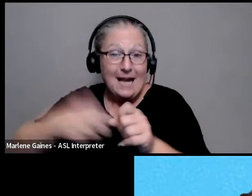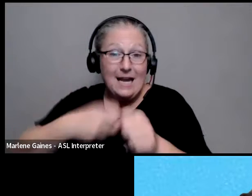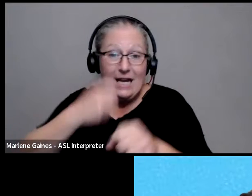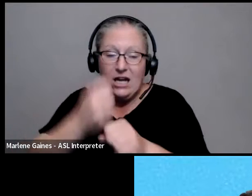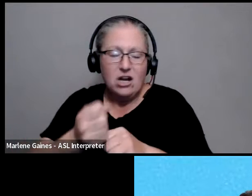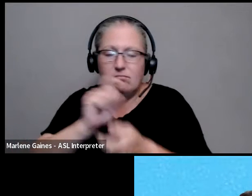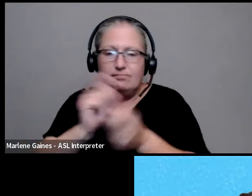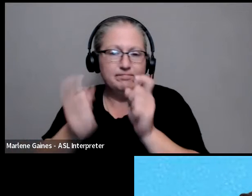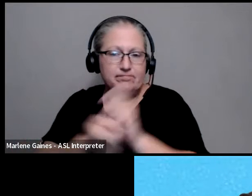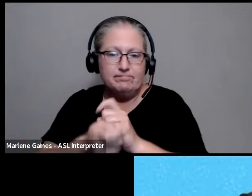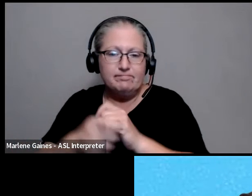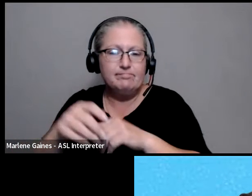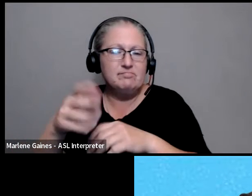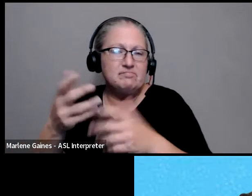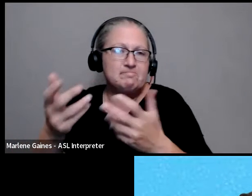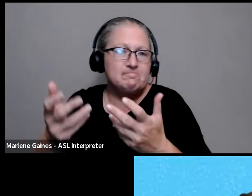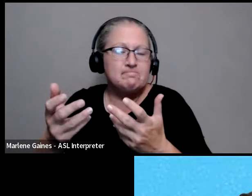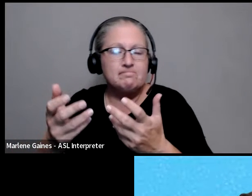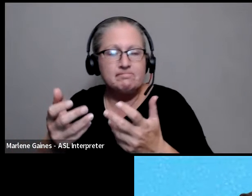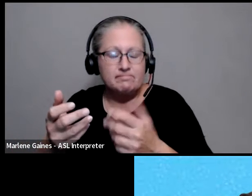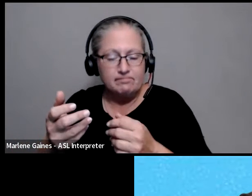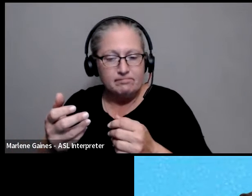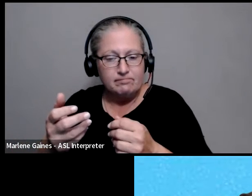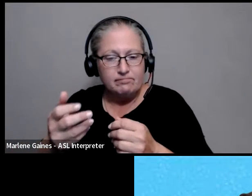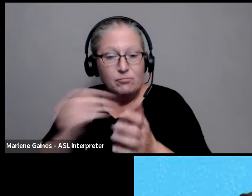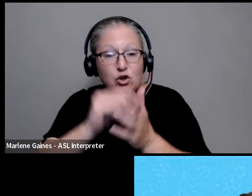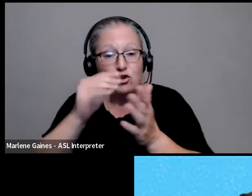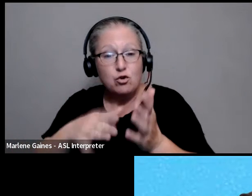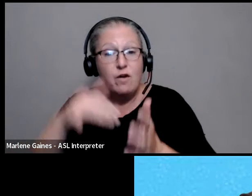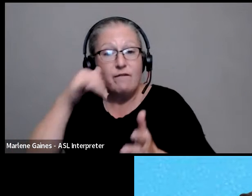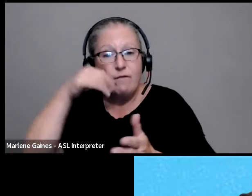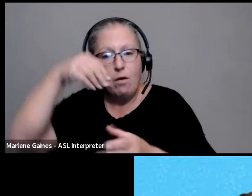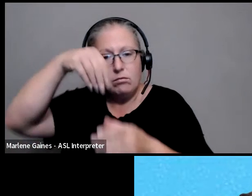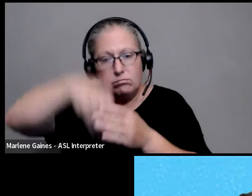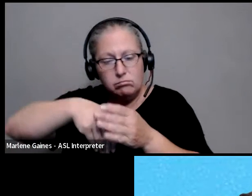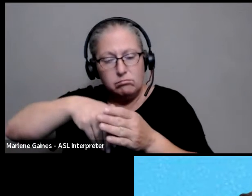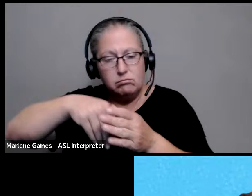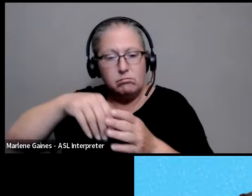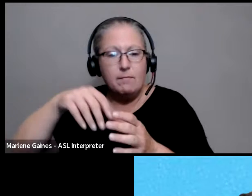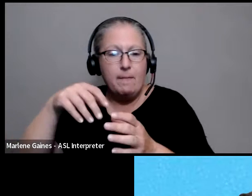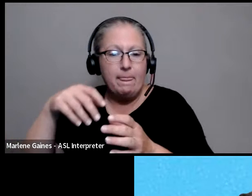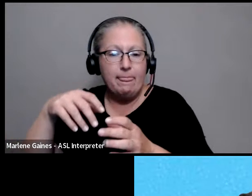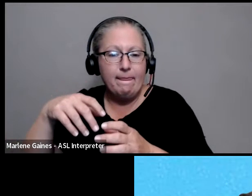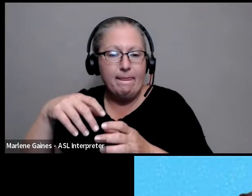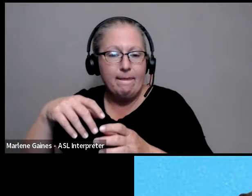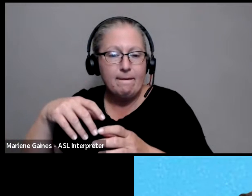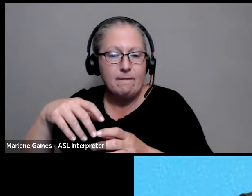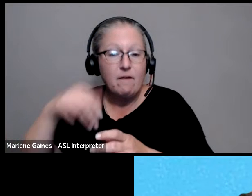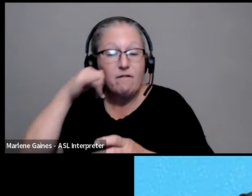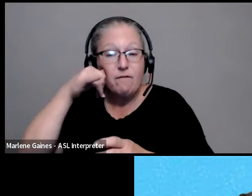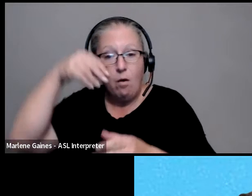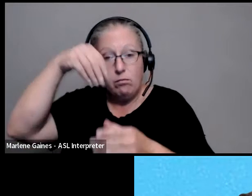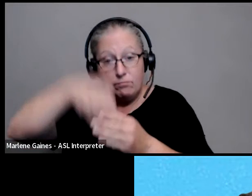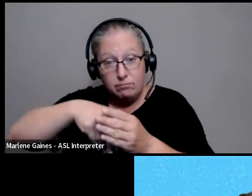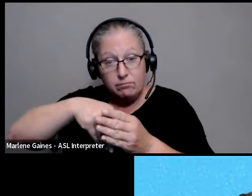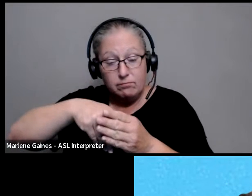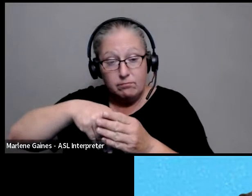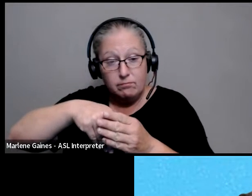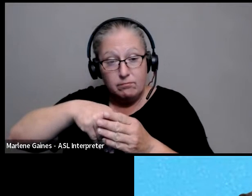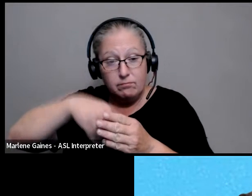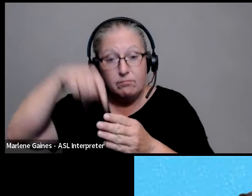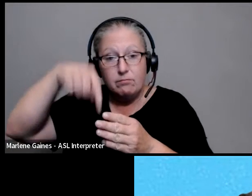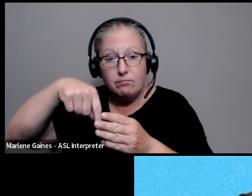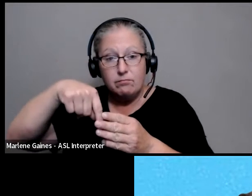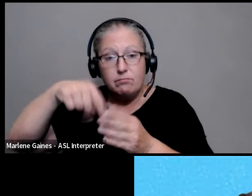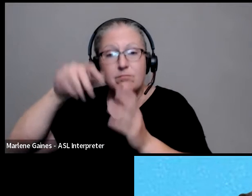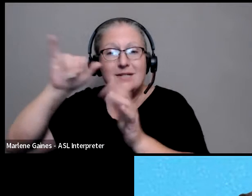over to that basically students would put their phones in a pouch. And so, they put it in the pouch and the pouch has to stay in